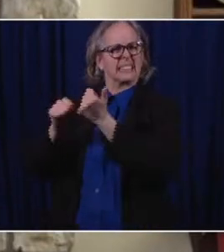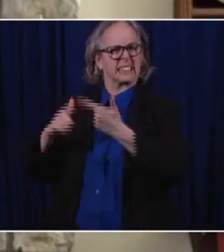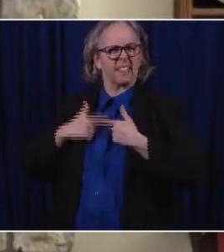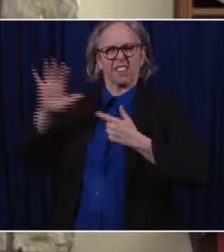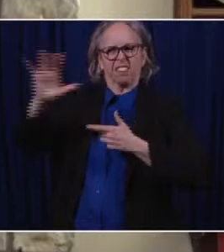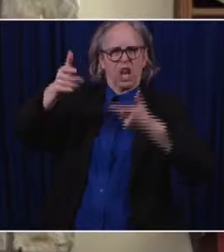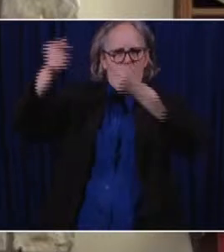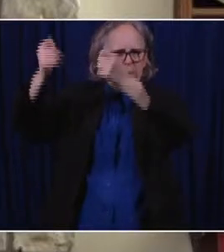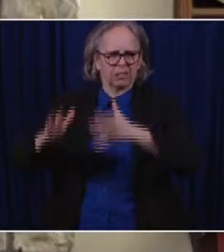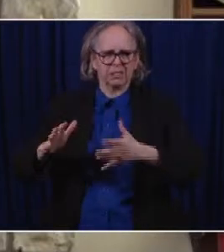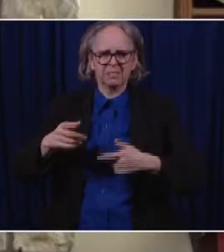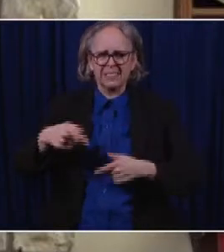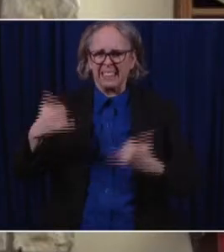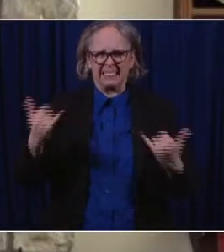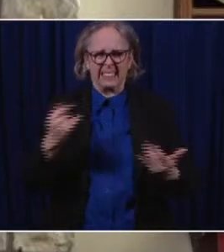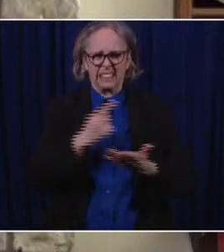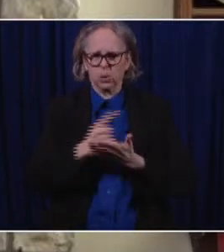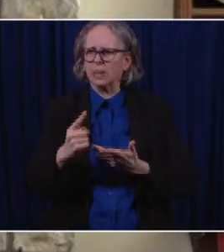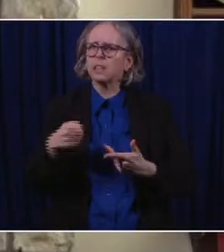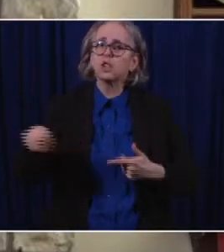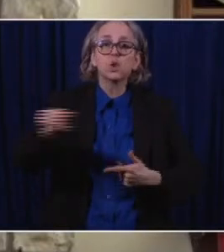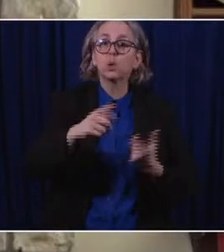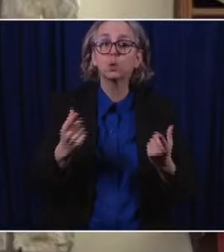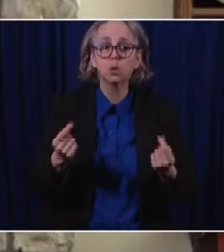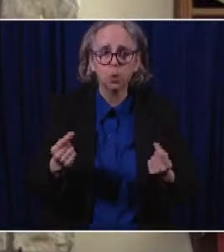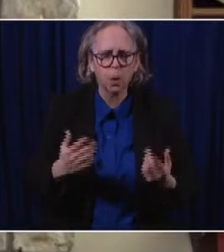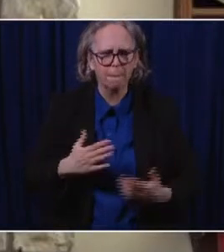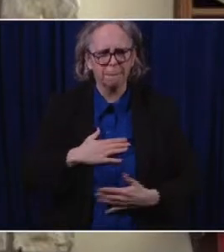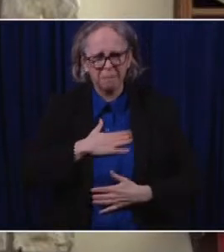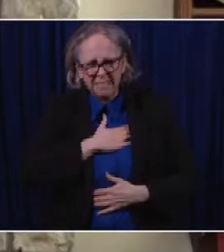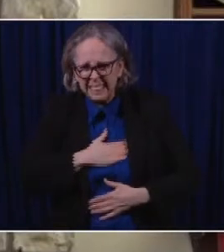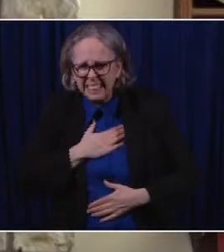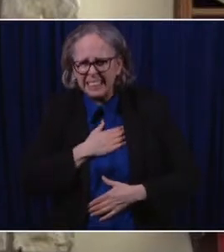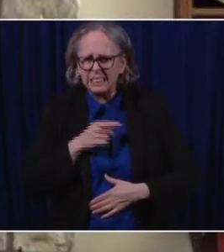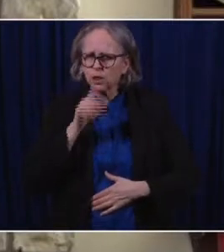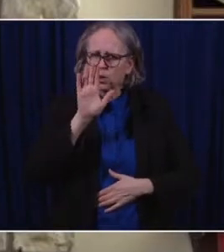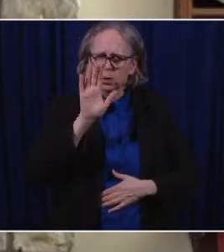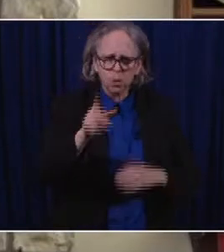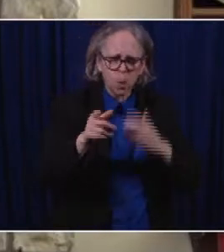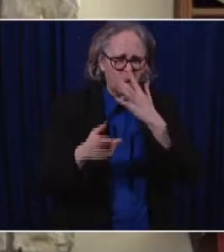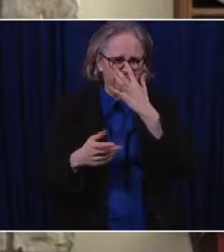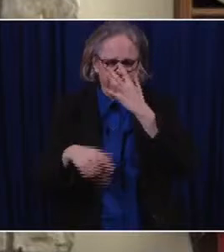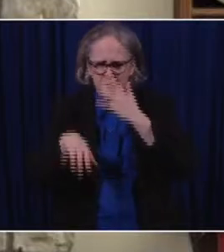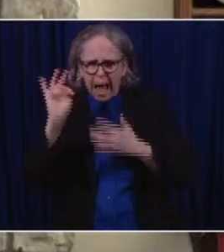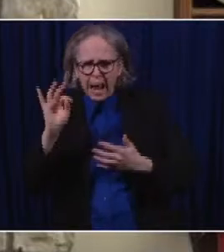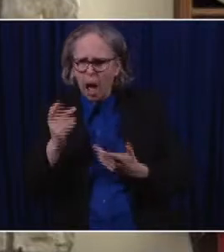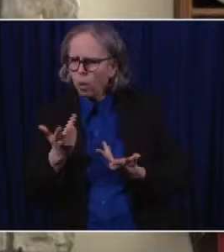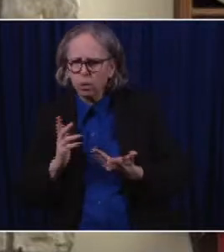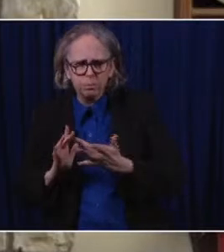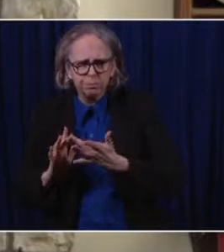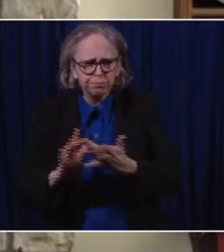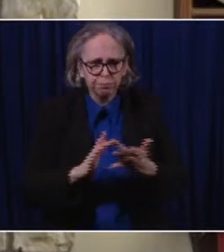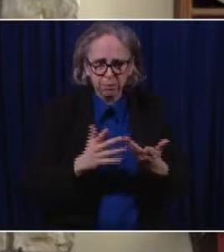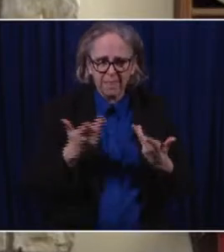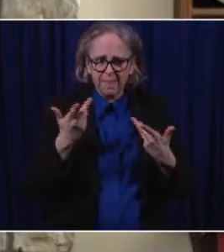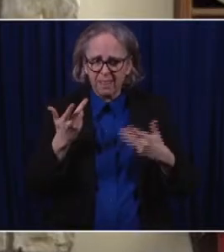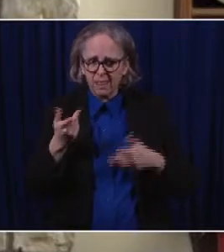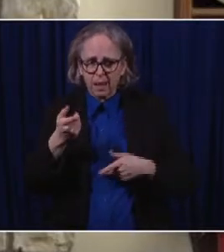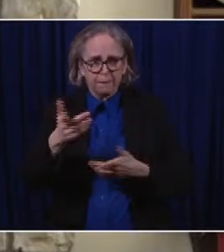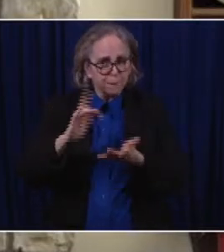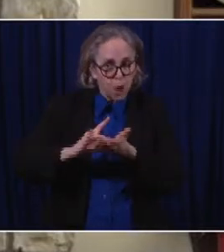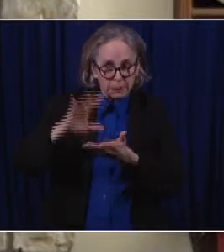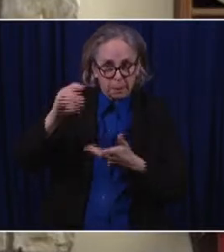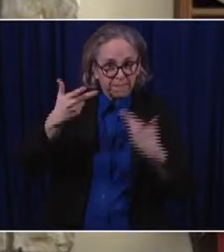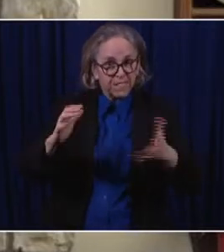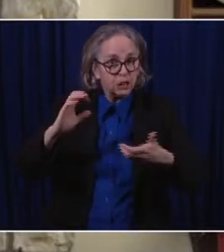week if their facility already has a pharmacy provider that is capable of administering the